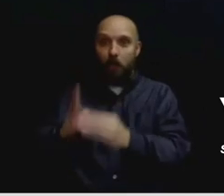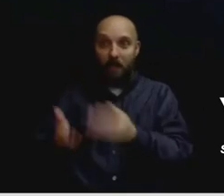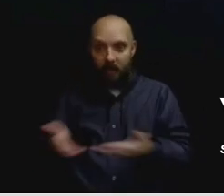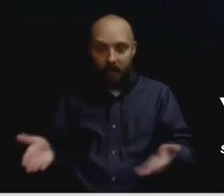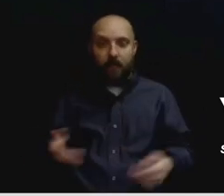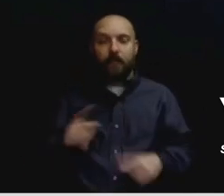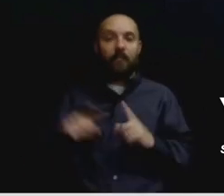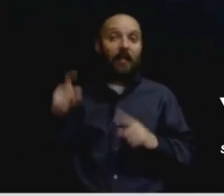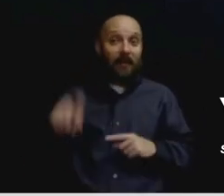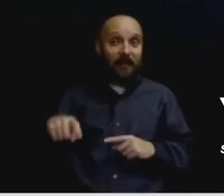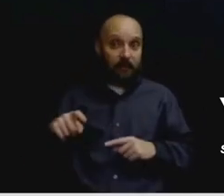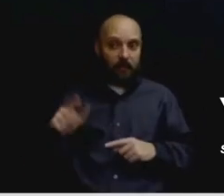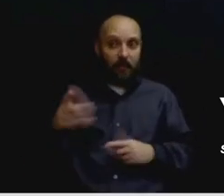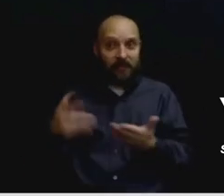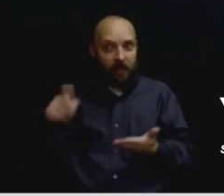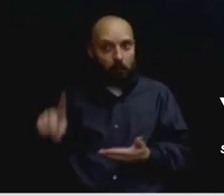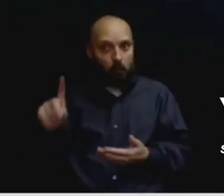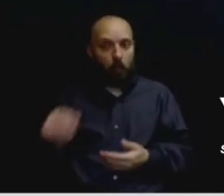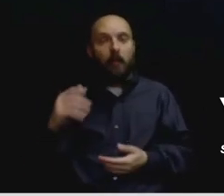need to do. That's what